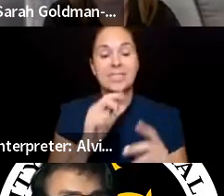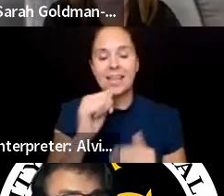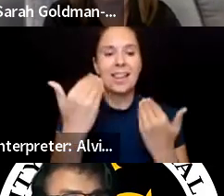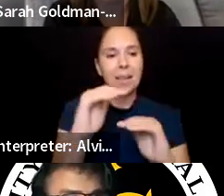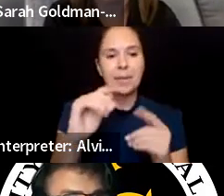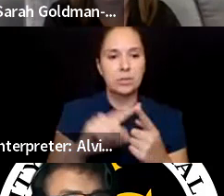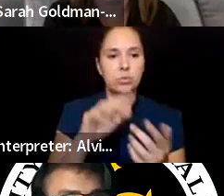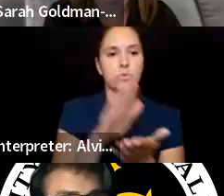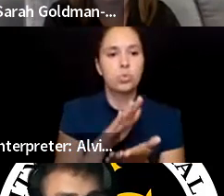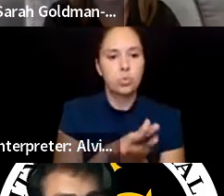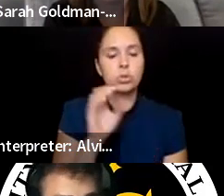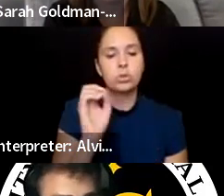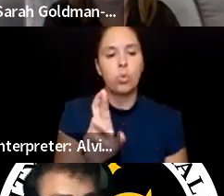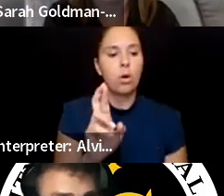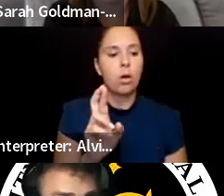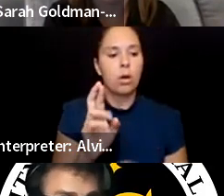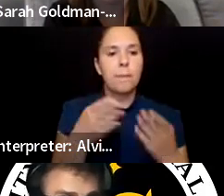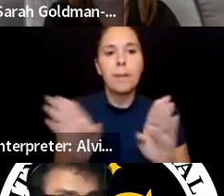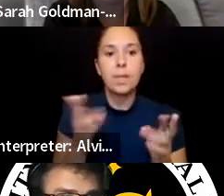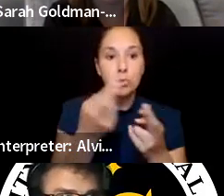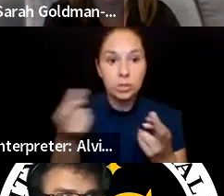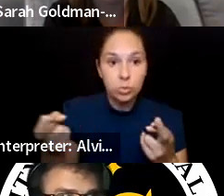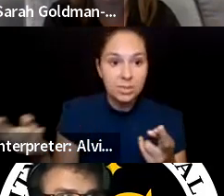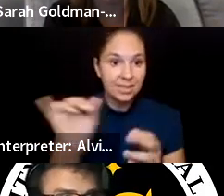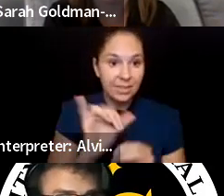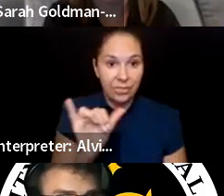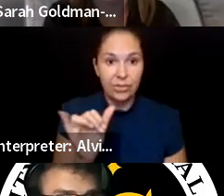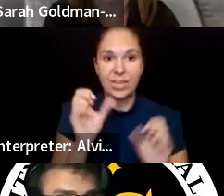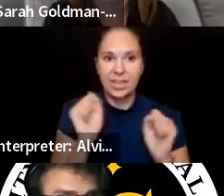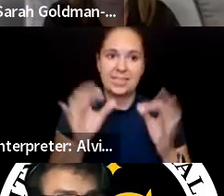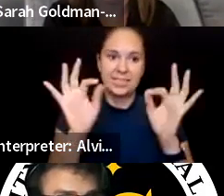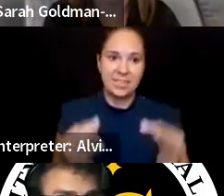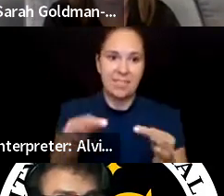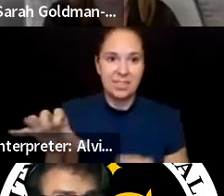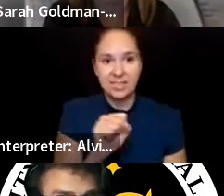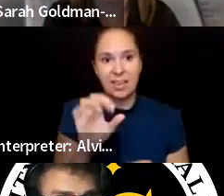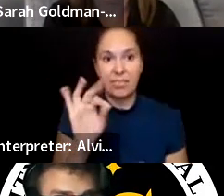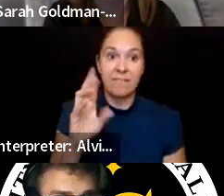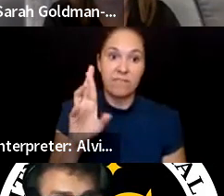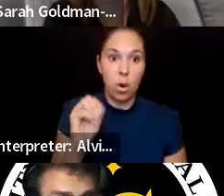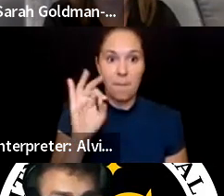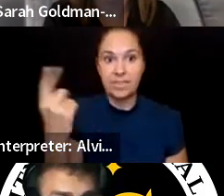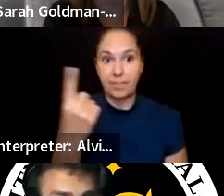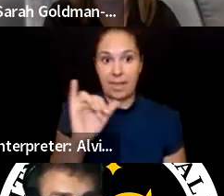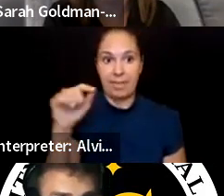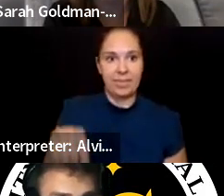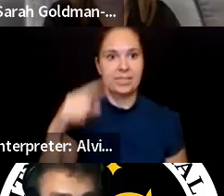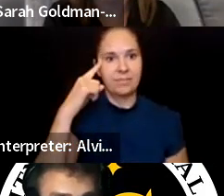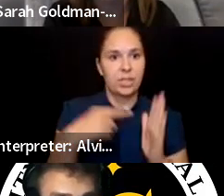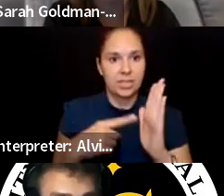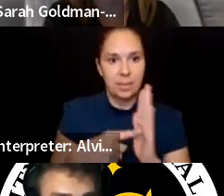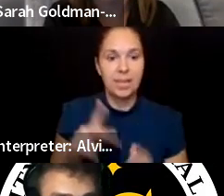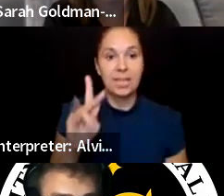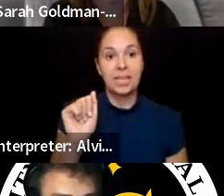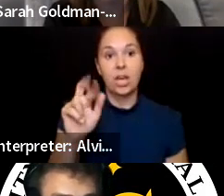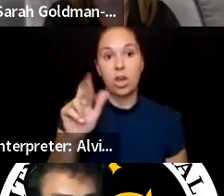to schools or public resources either. It can definitely take the form of something like this, for example. Kiara gave